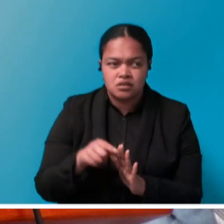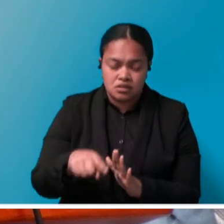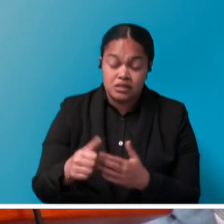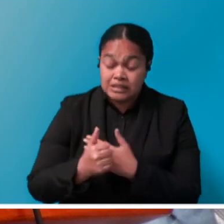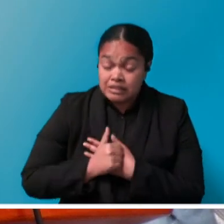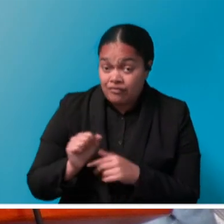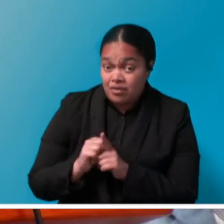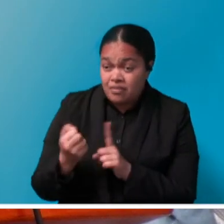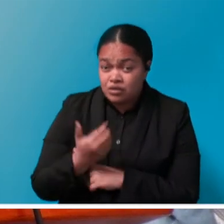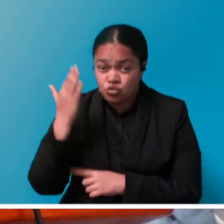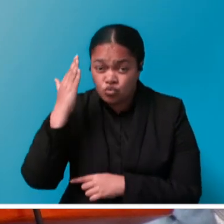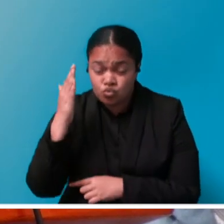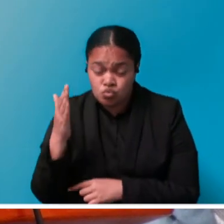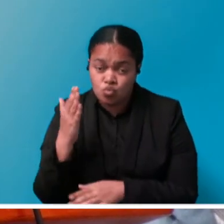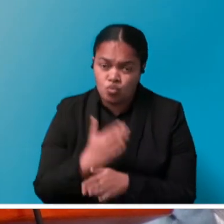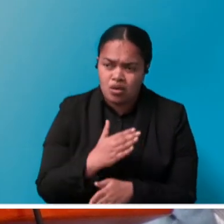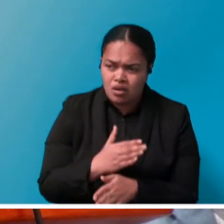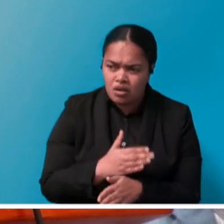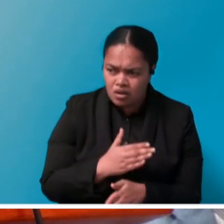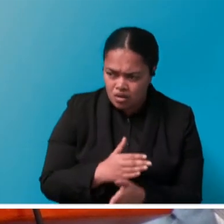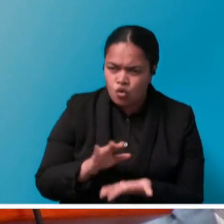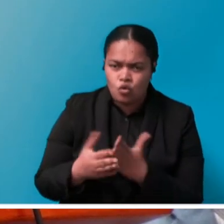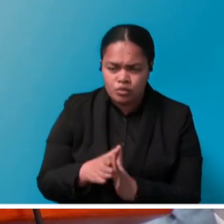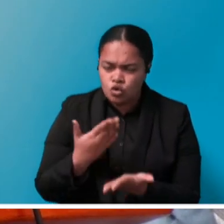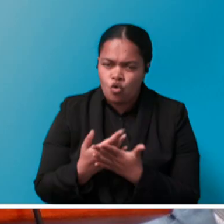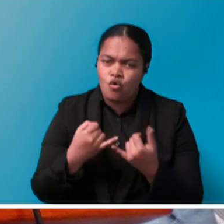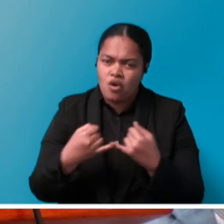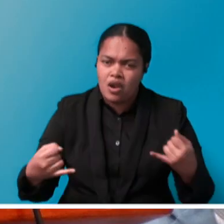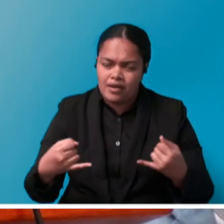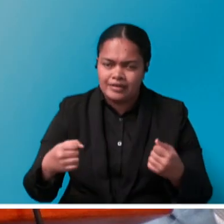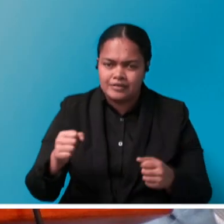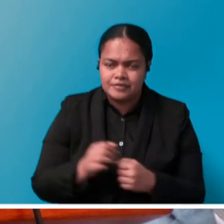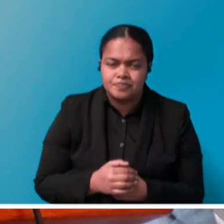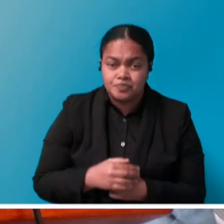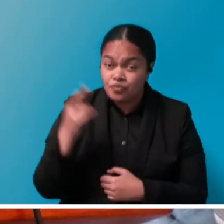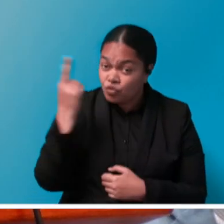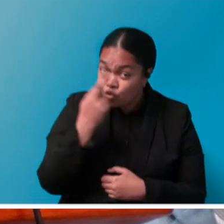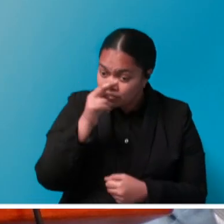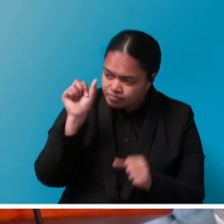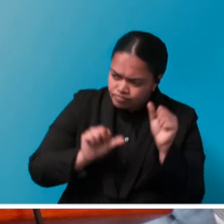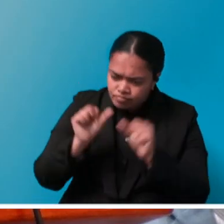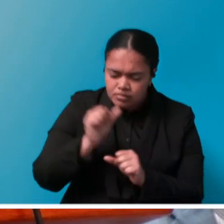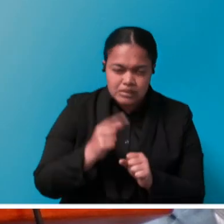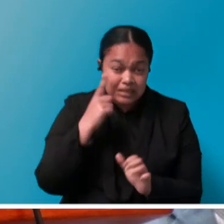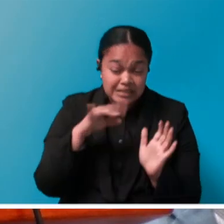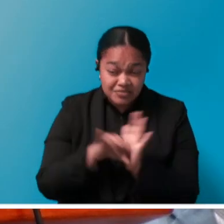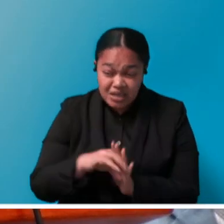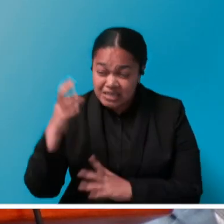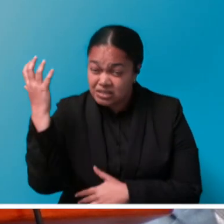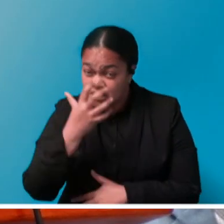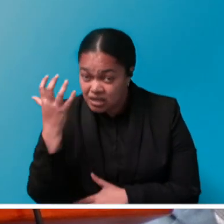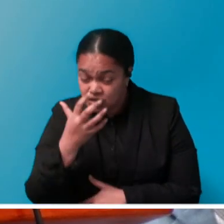in schools, workplaces, communities, and online spaces. Risk assessments to identify dangers and prevent